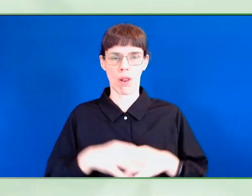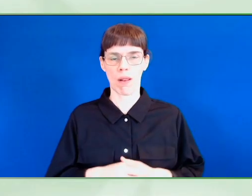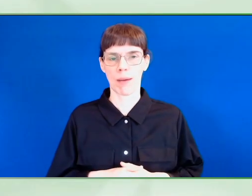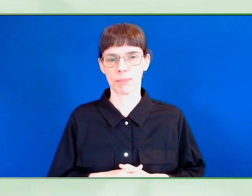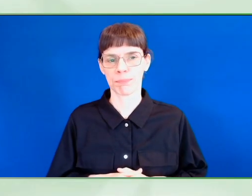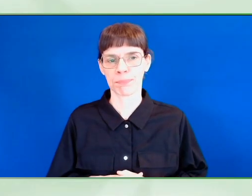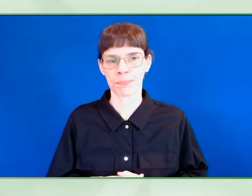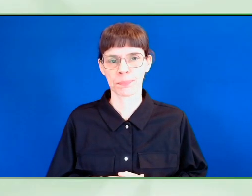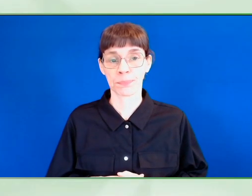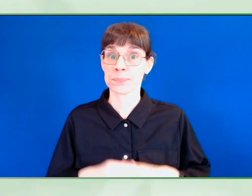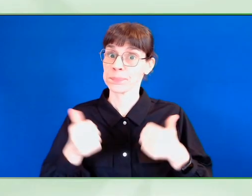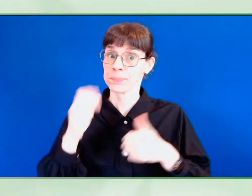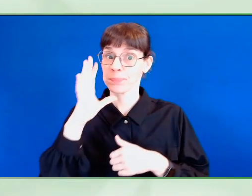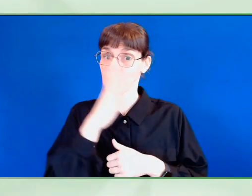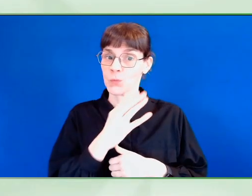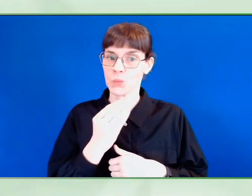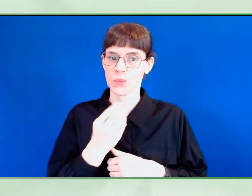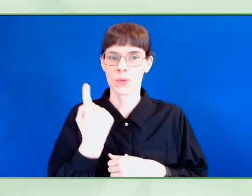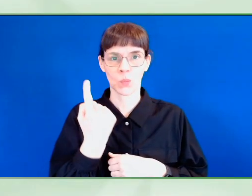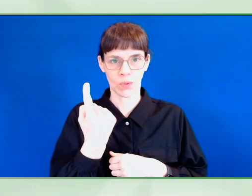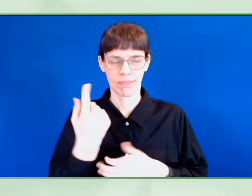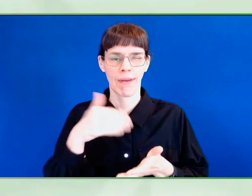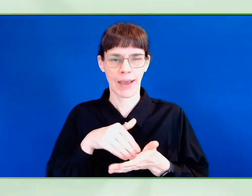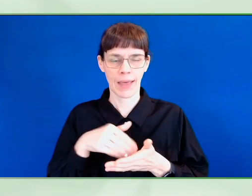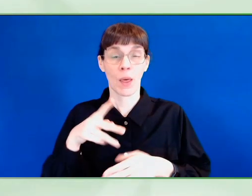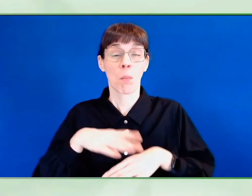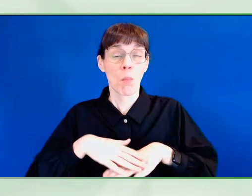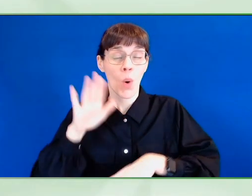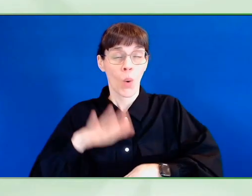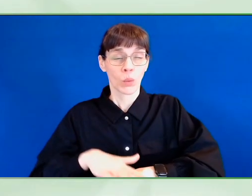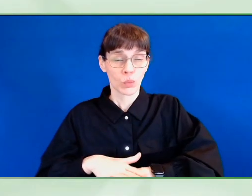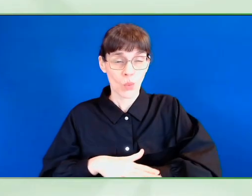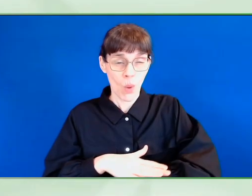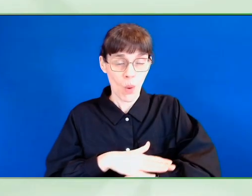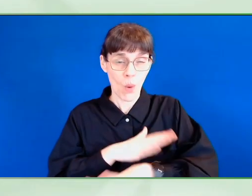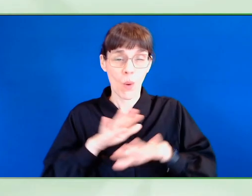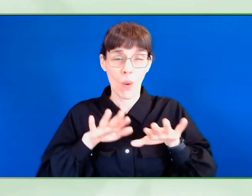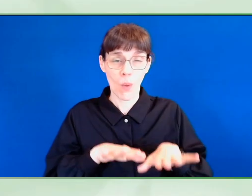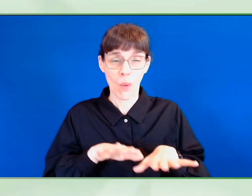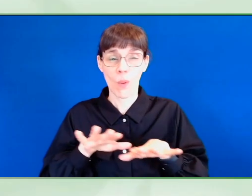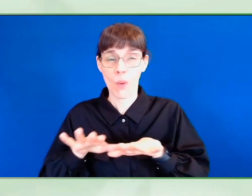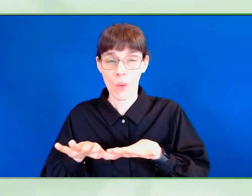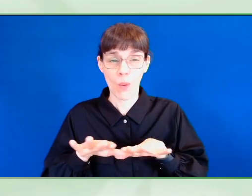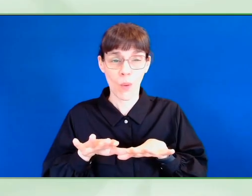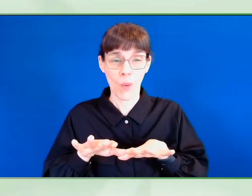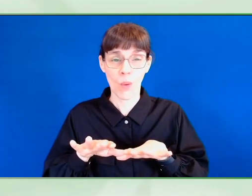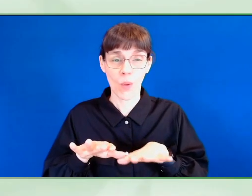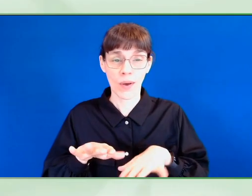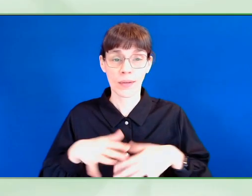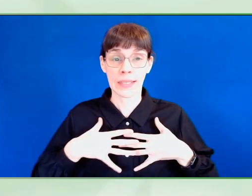Beautiful. One more time, we're going to take it even slower. Inhale, gaze, chin or chest lifts or arms.